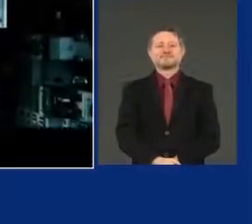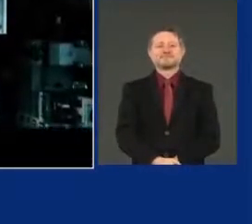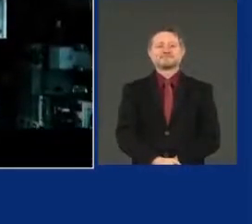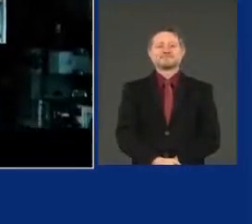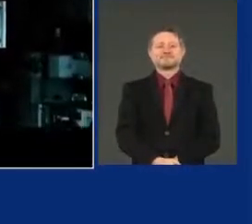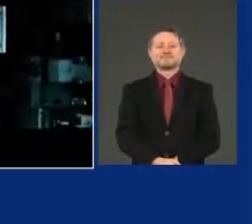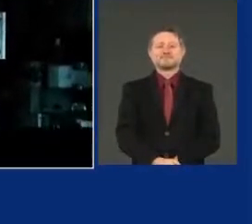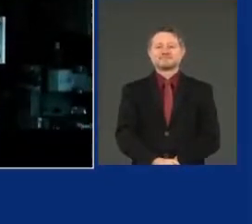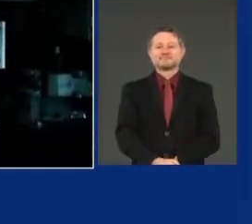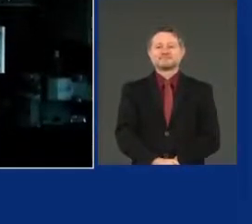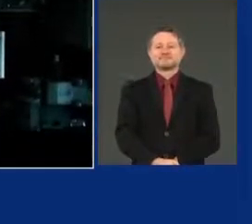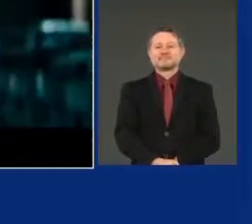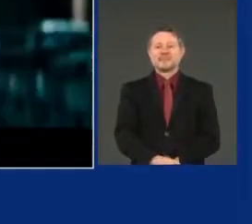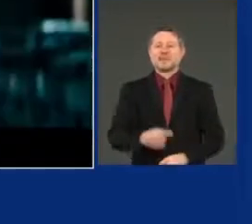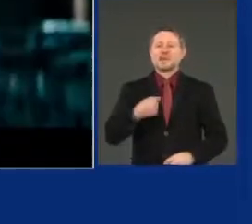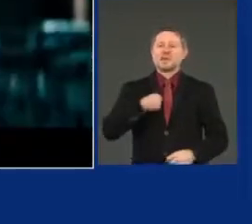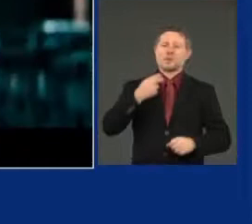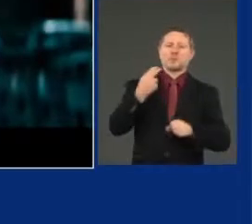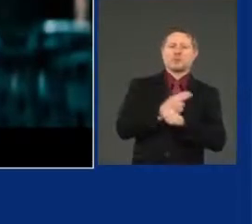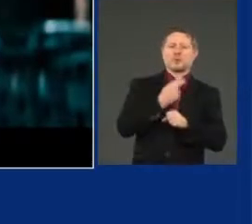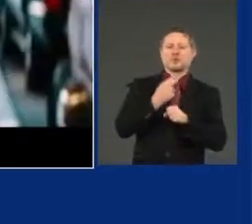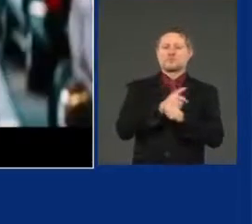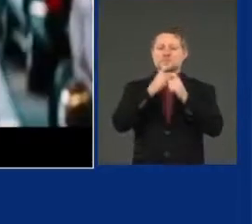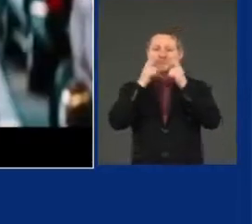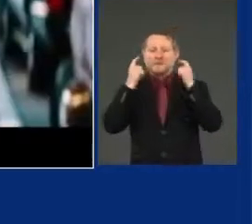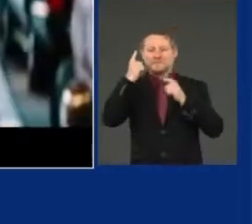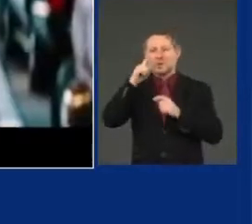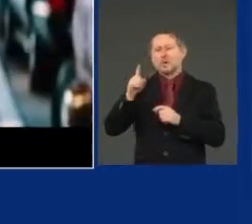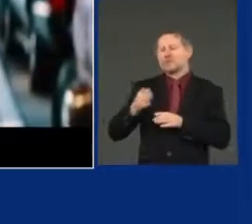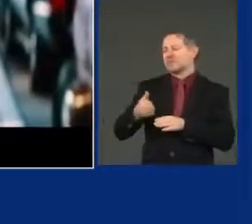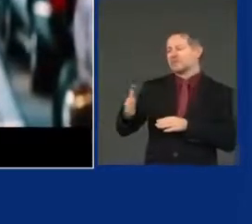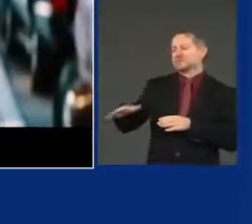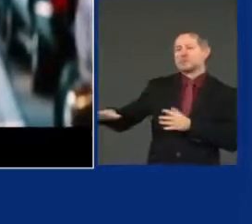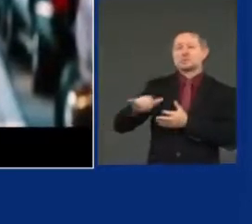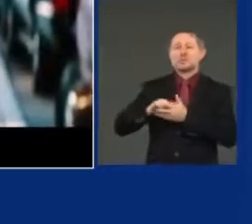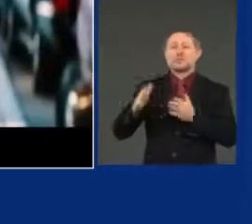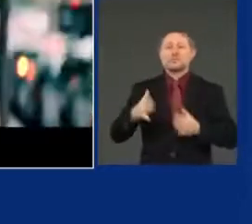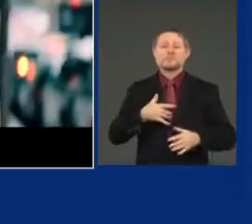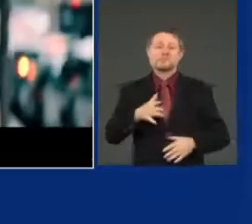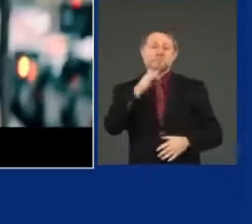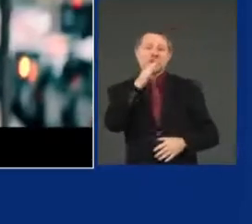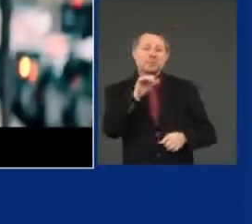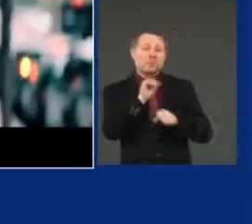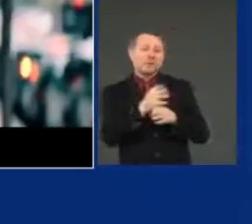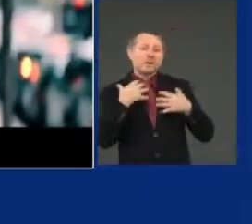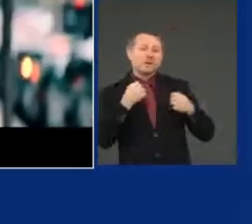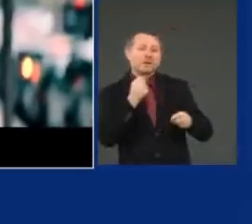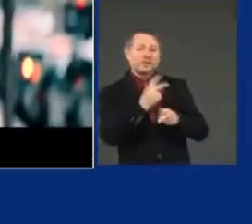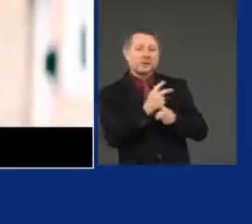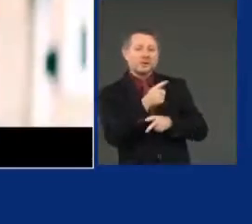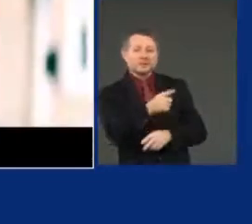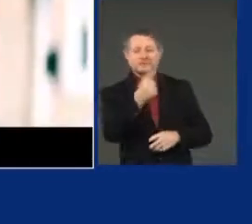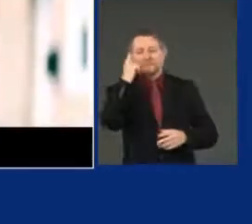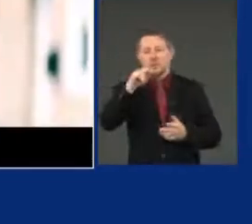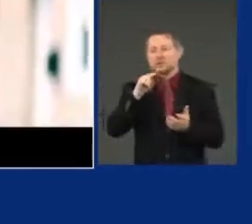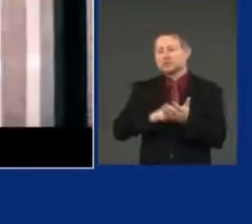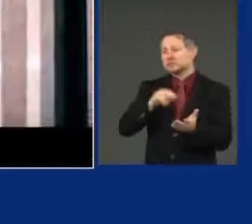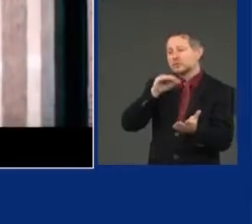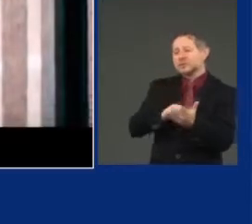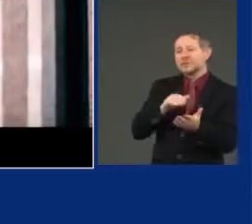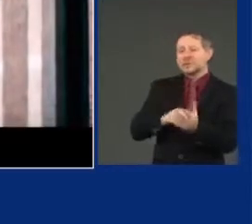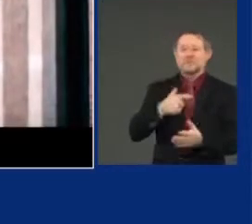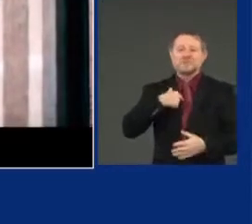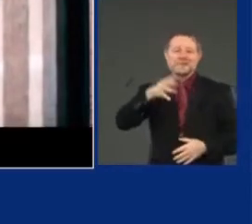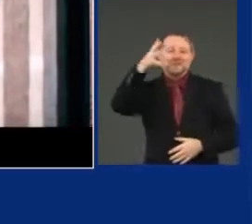I wear a mask for my fellow New Yorkers. My mama, who's a healthcare worker. Nurses and doctors. For my father. For the